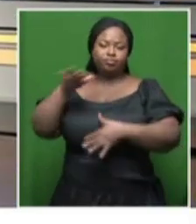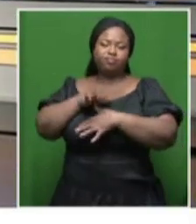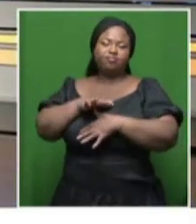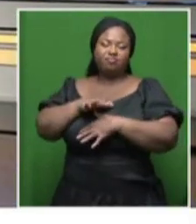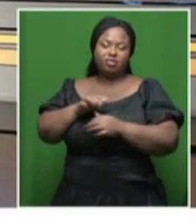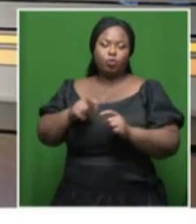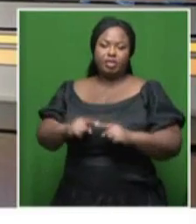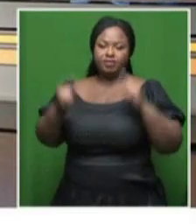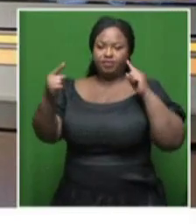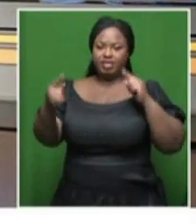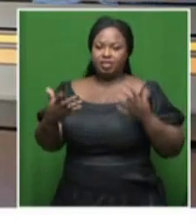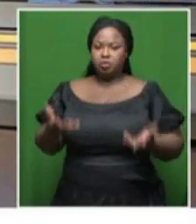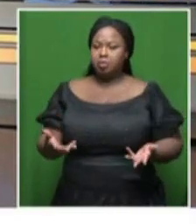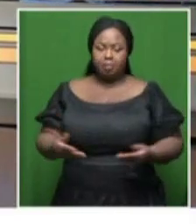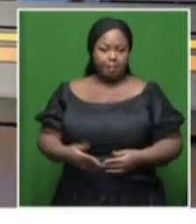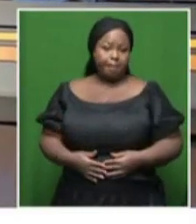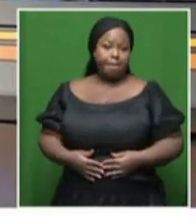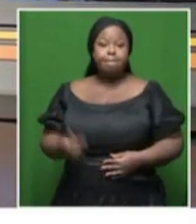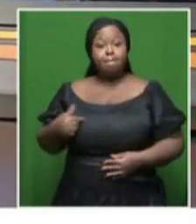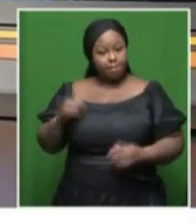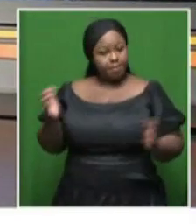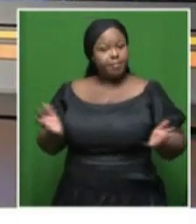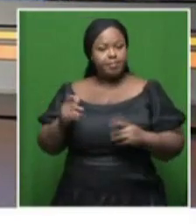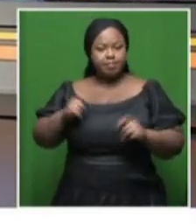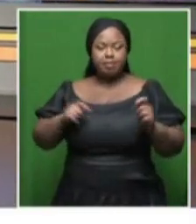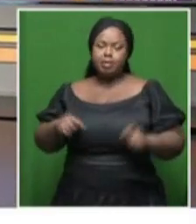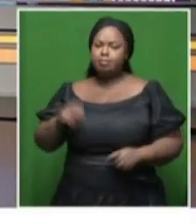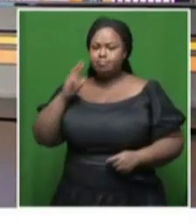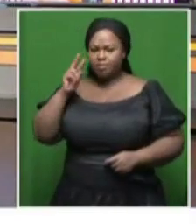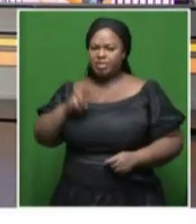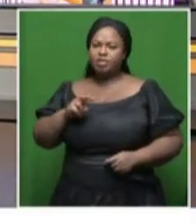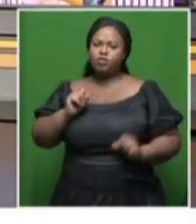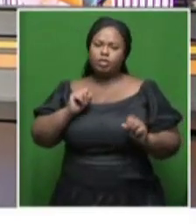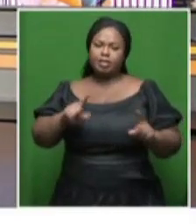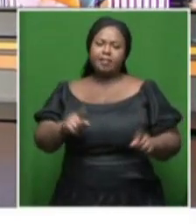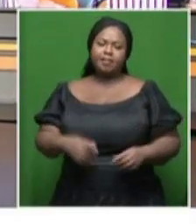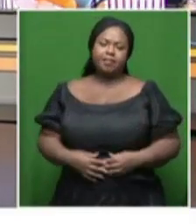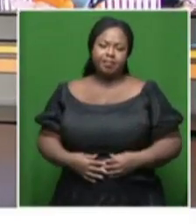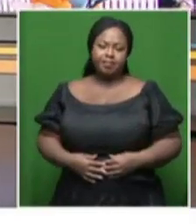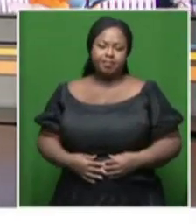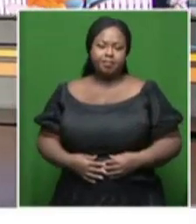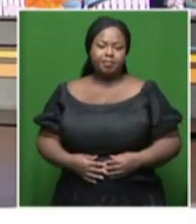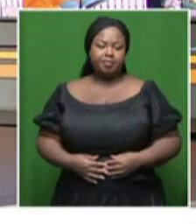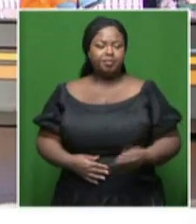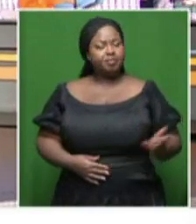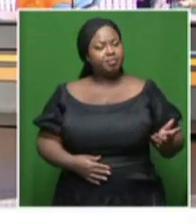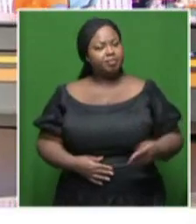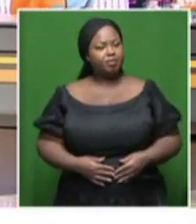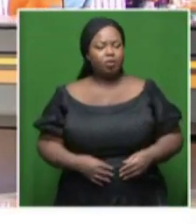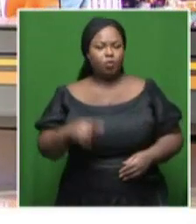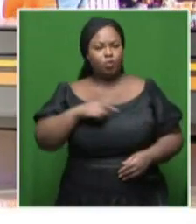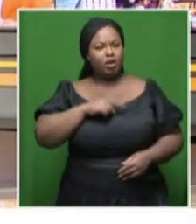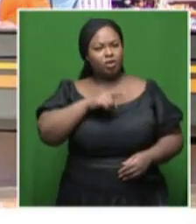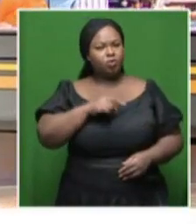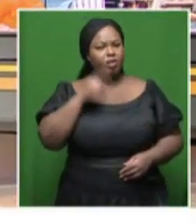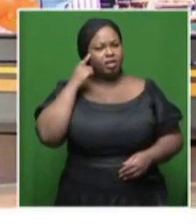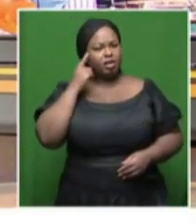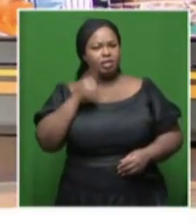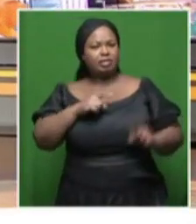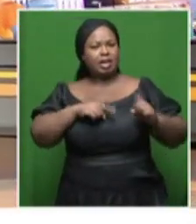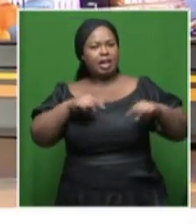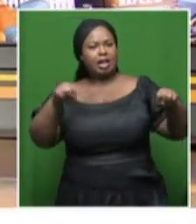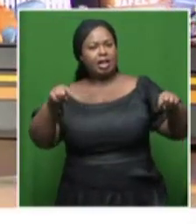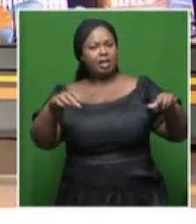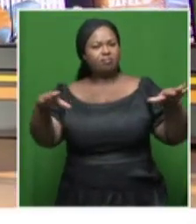apart. I encourage people to come and have a look for themselves what makes us different. Yeah. And why does this concept of bringing all these